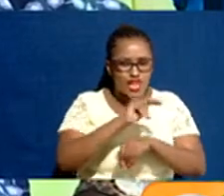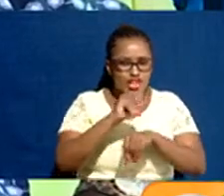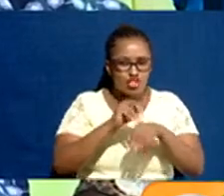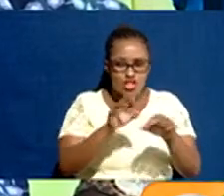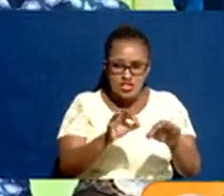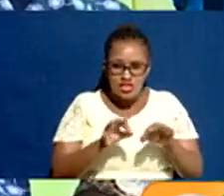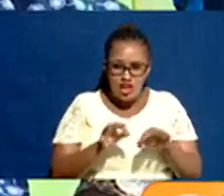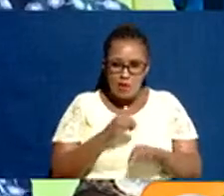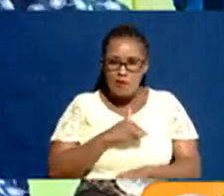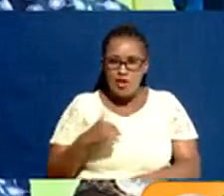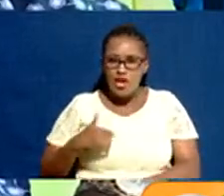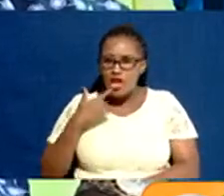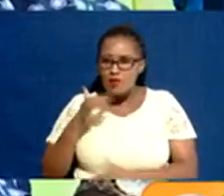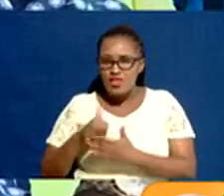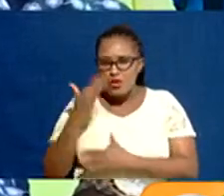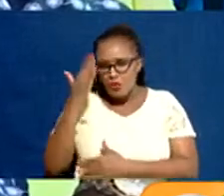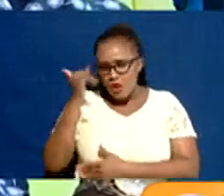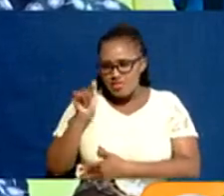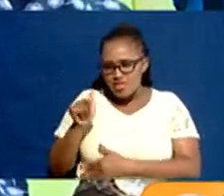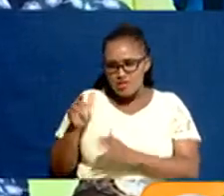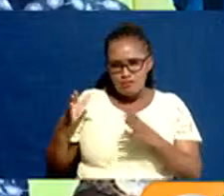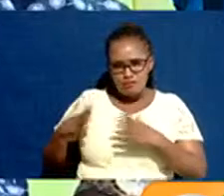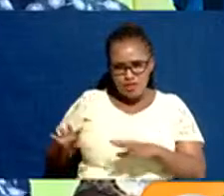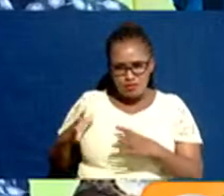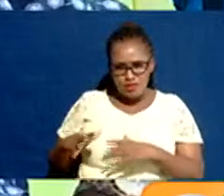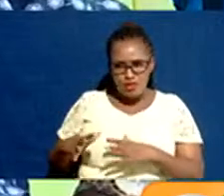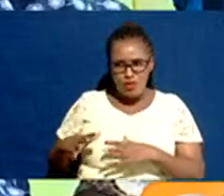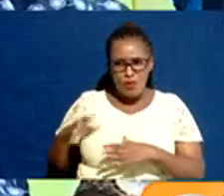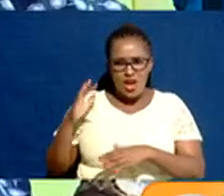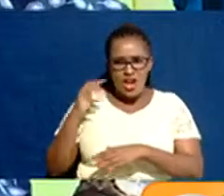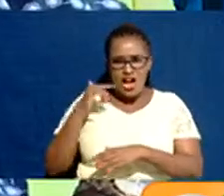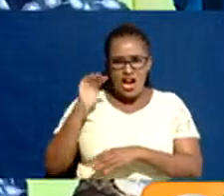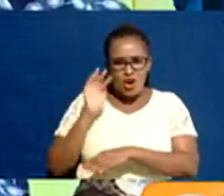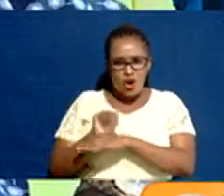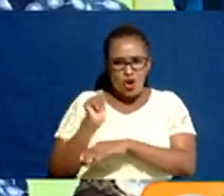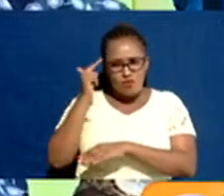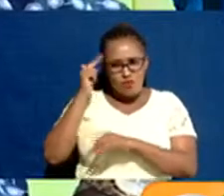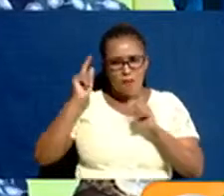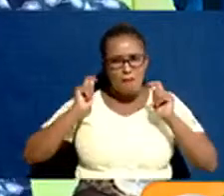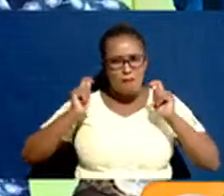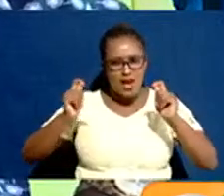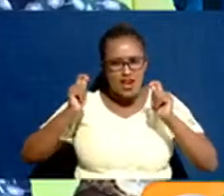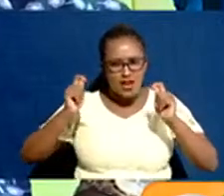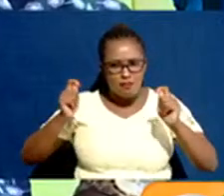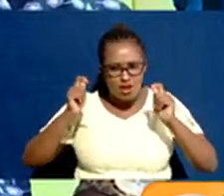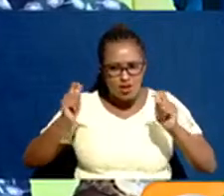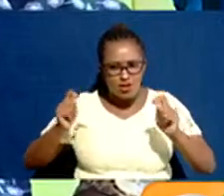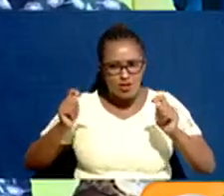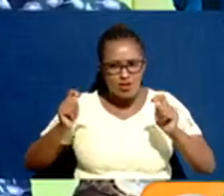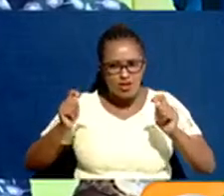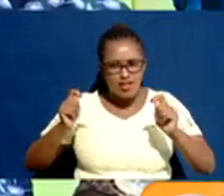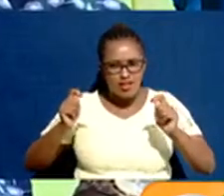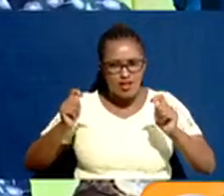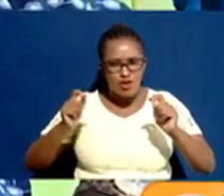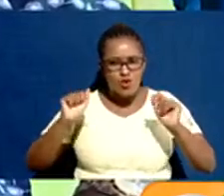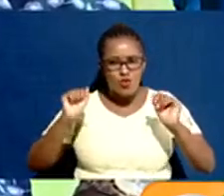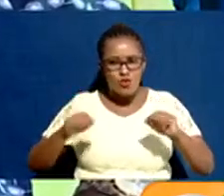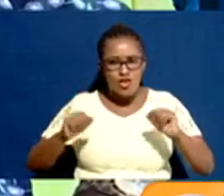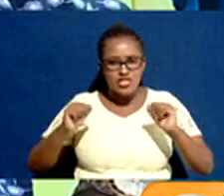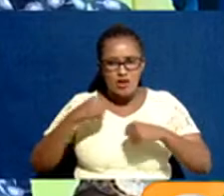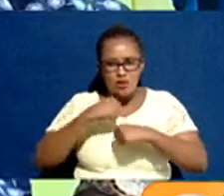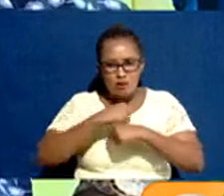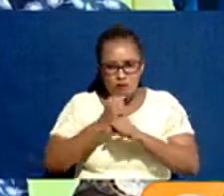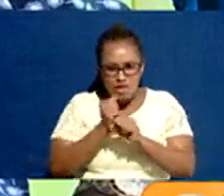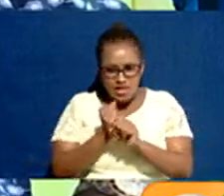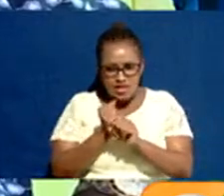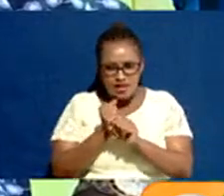saying, why these people are calling for Maandamano to return the Unga